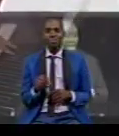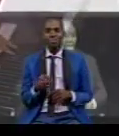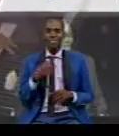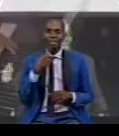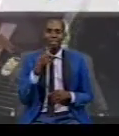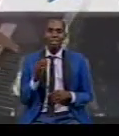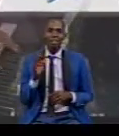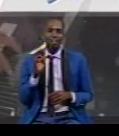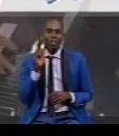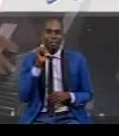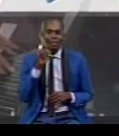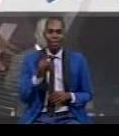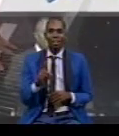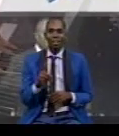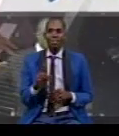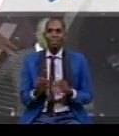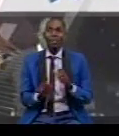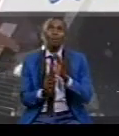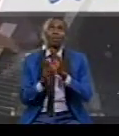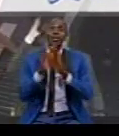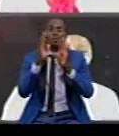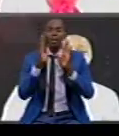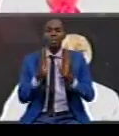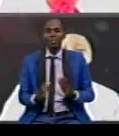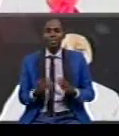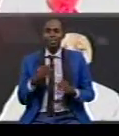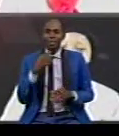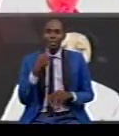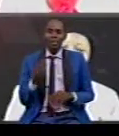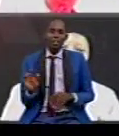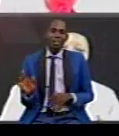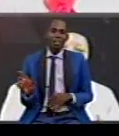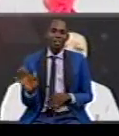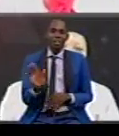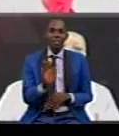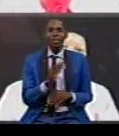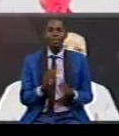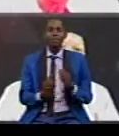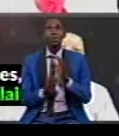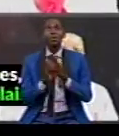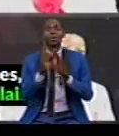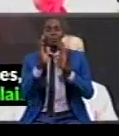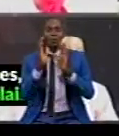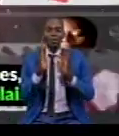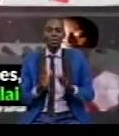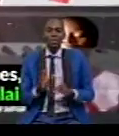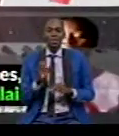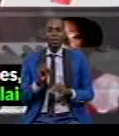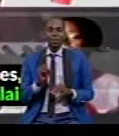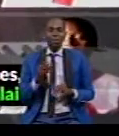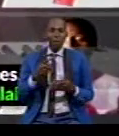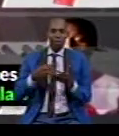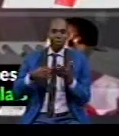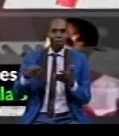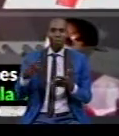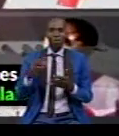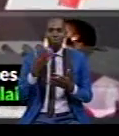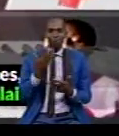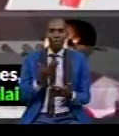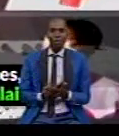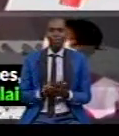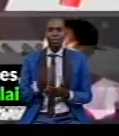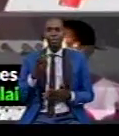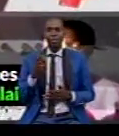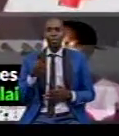in Jesus' name. I say amen. Look at Romans